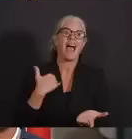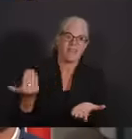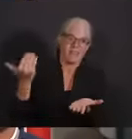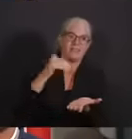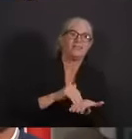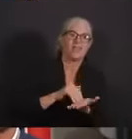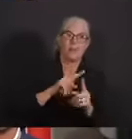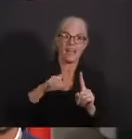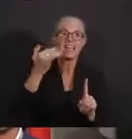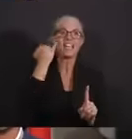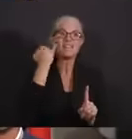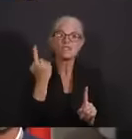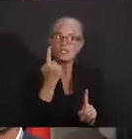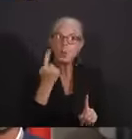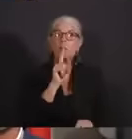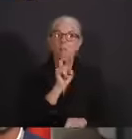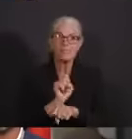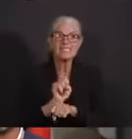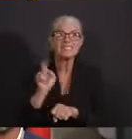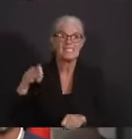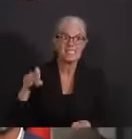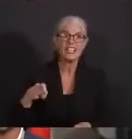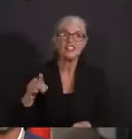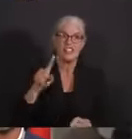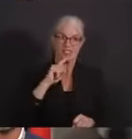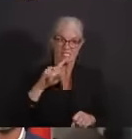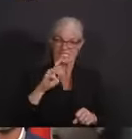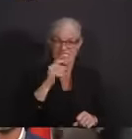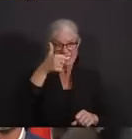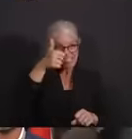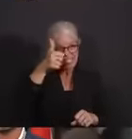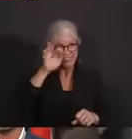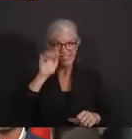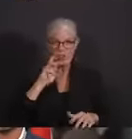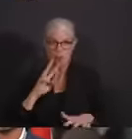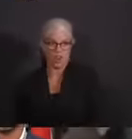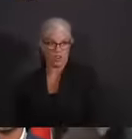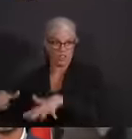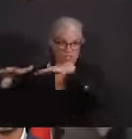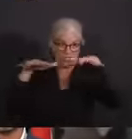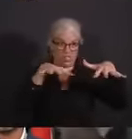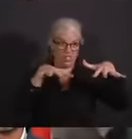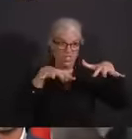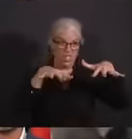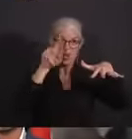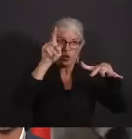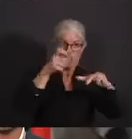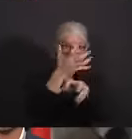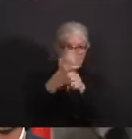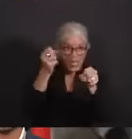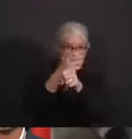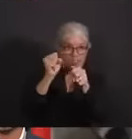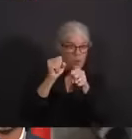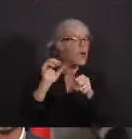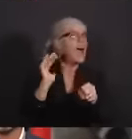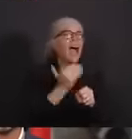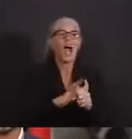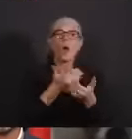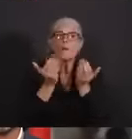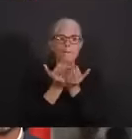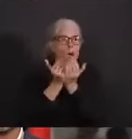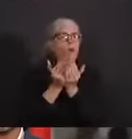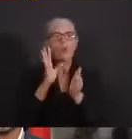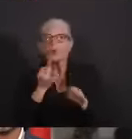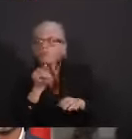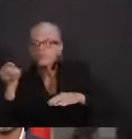if someone does need to be, if there's 10 feet of storm surge somewhere, you go rescue, and then our boats, they'll go around and check